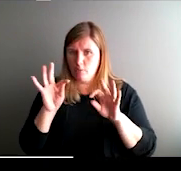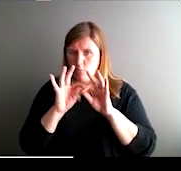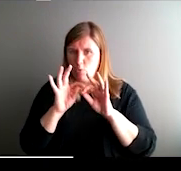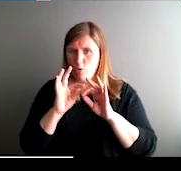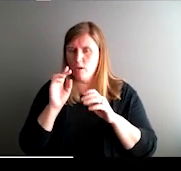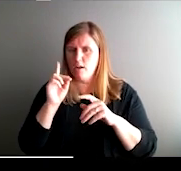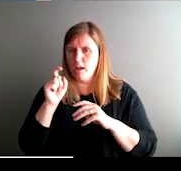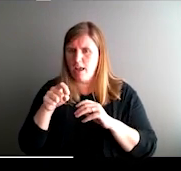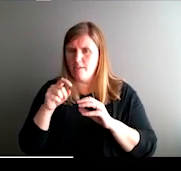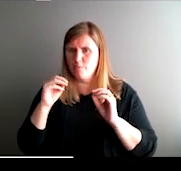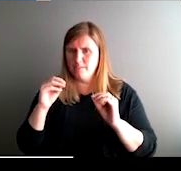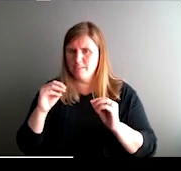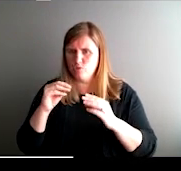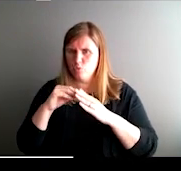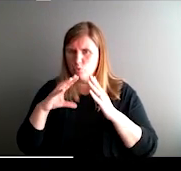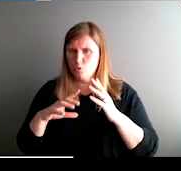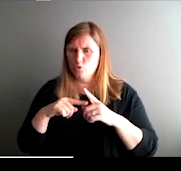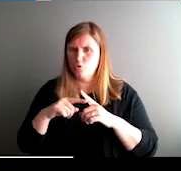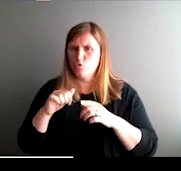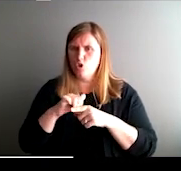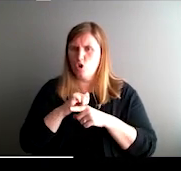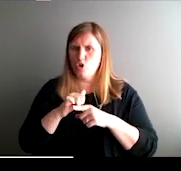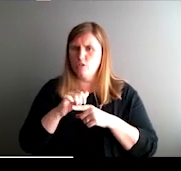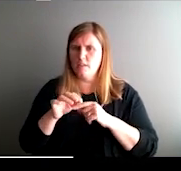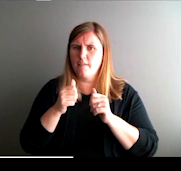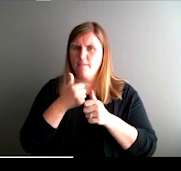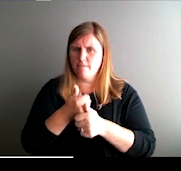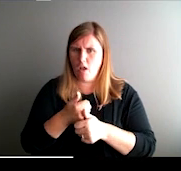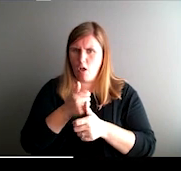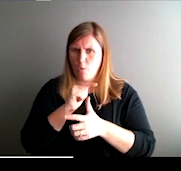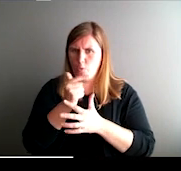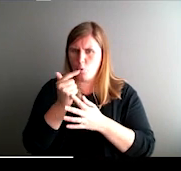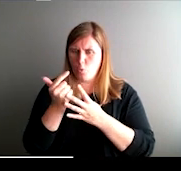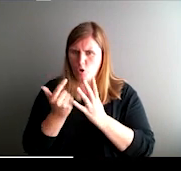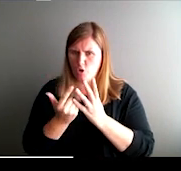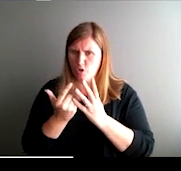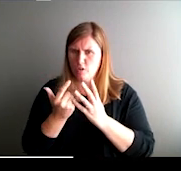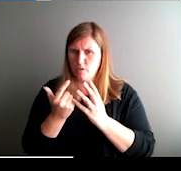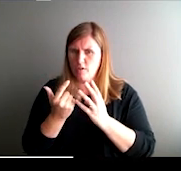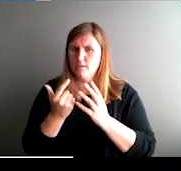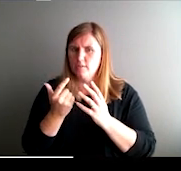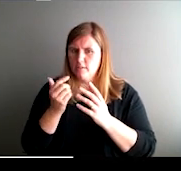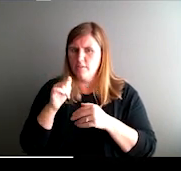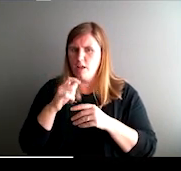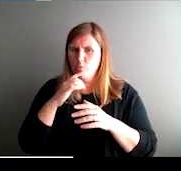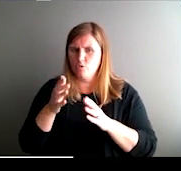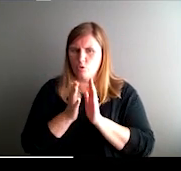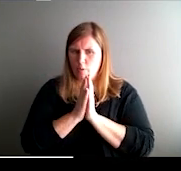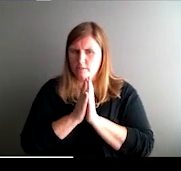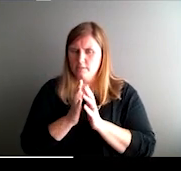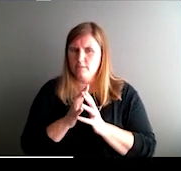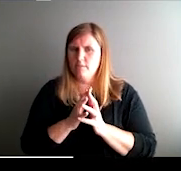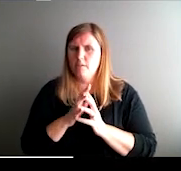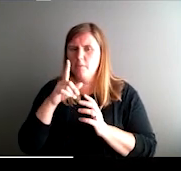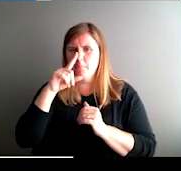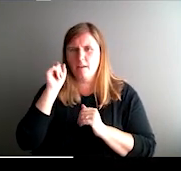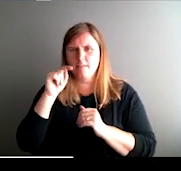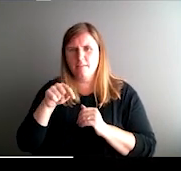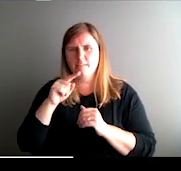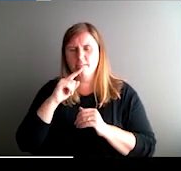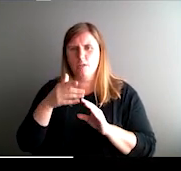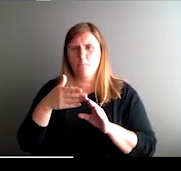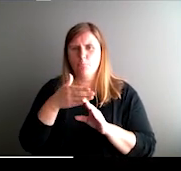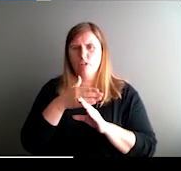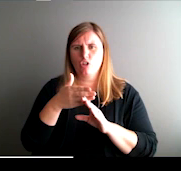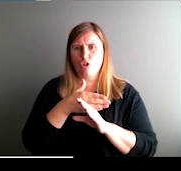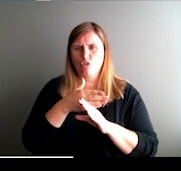have to teach the students to rehearse and then follow it in the order that it was requested, because this is a